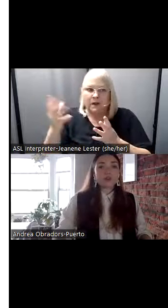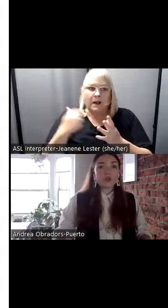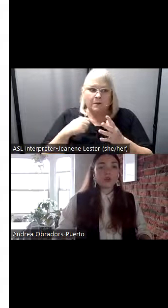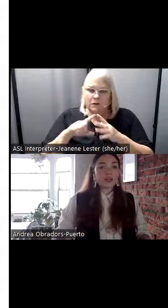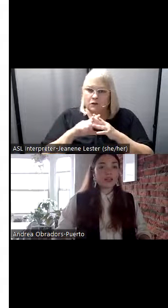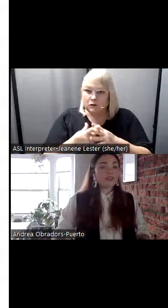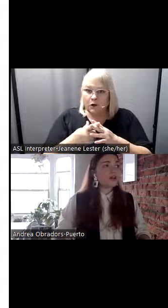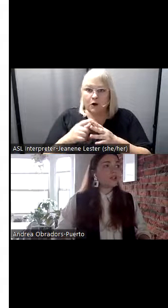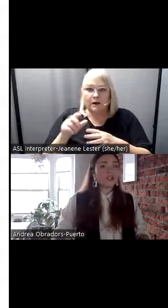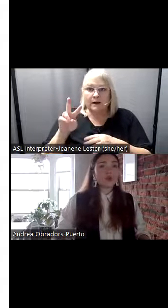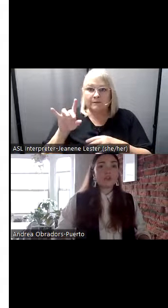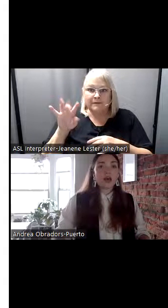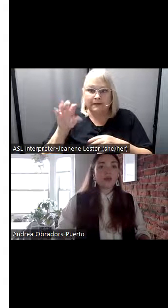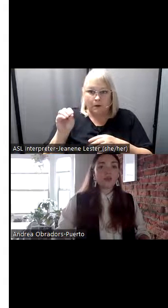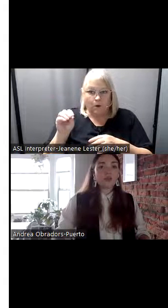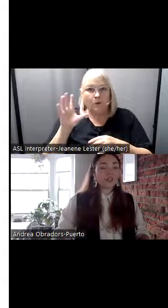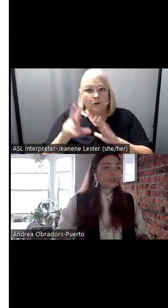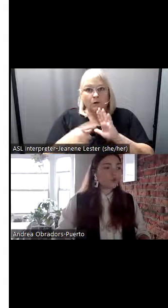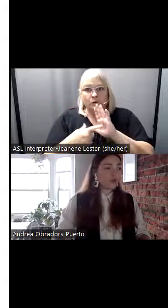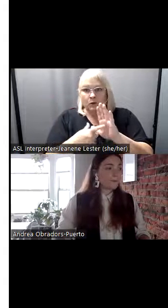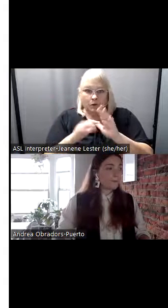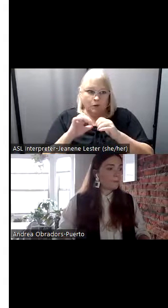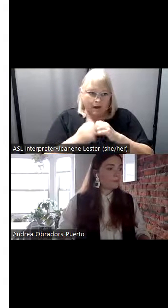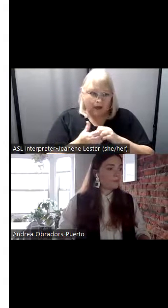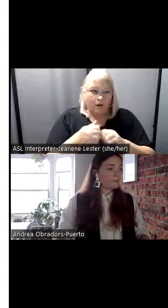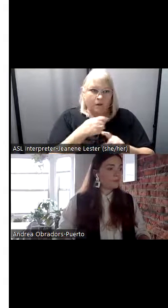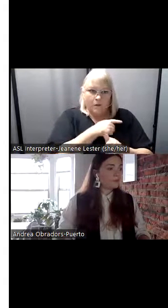for you that it shows how the co-creations went.